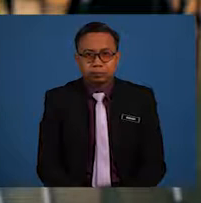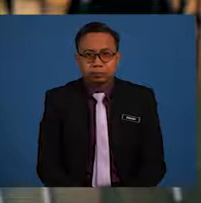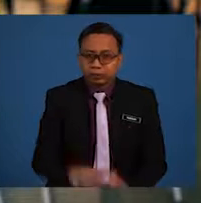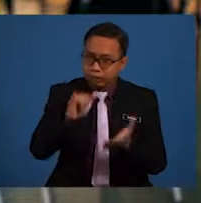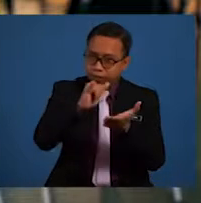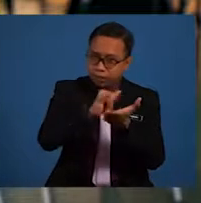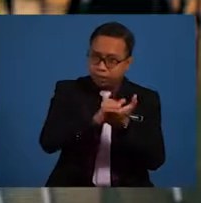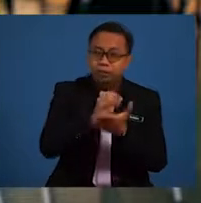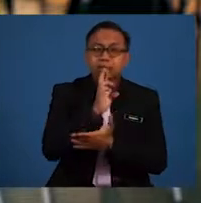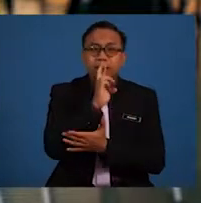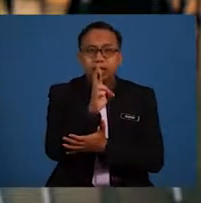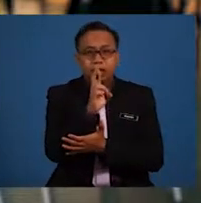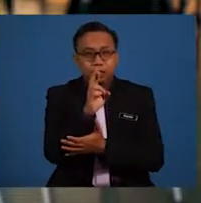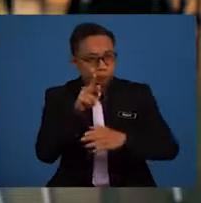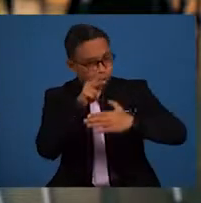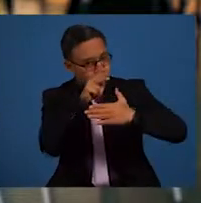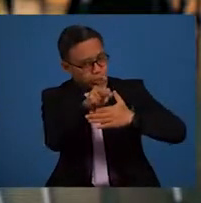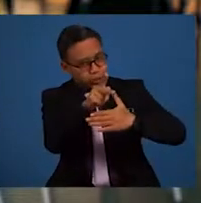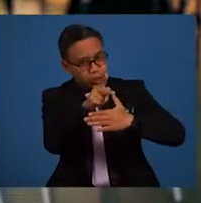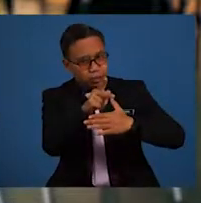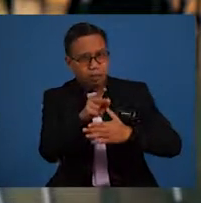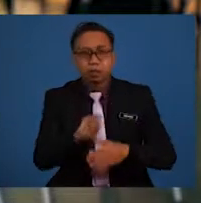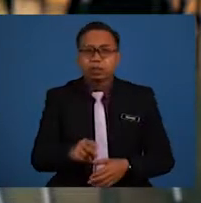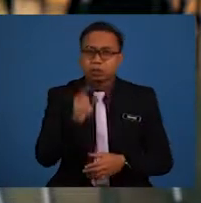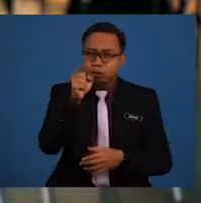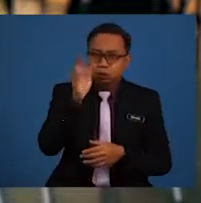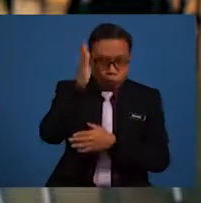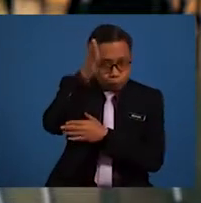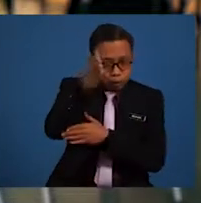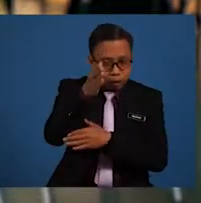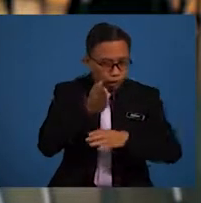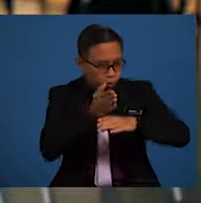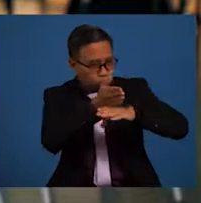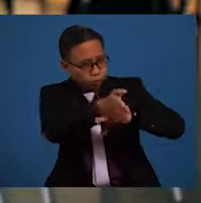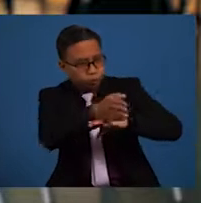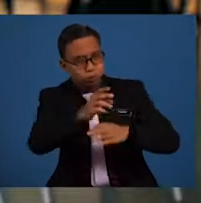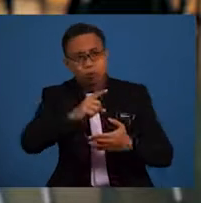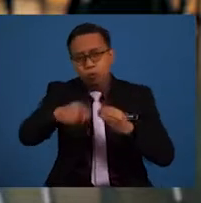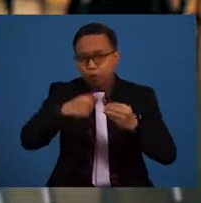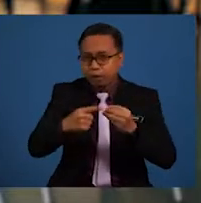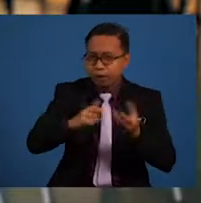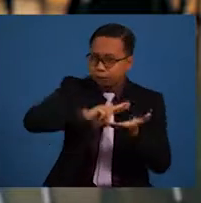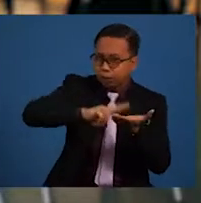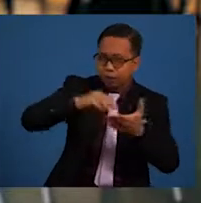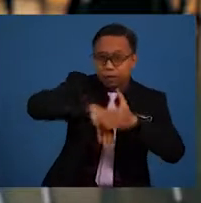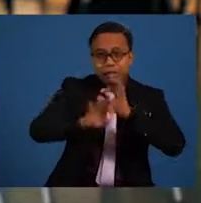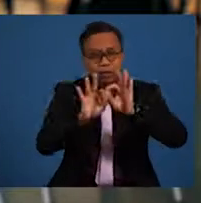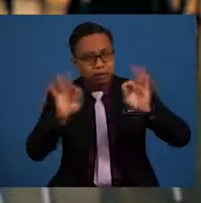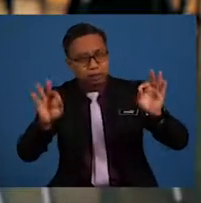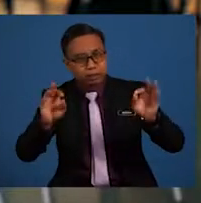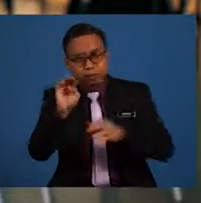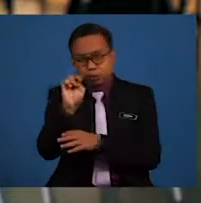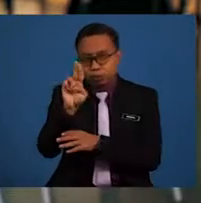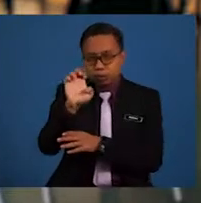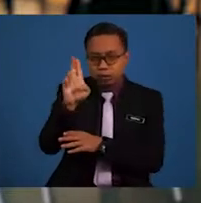These are some of the punctuation that you will come across when you read a text in the MUET